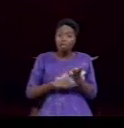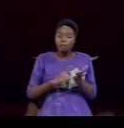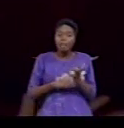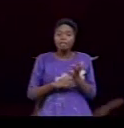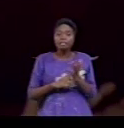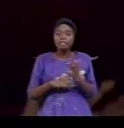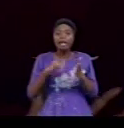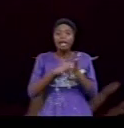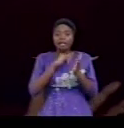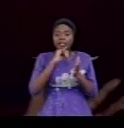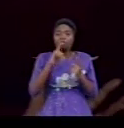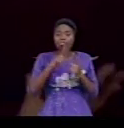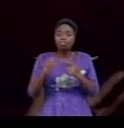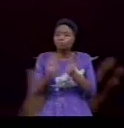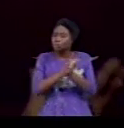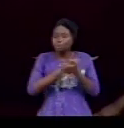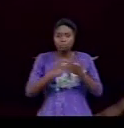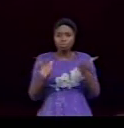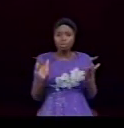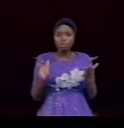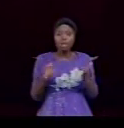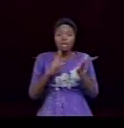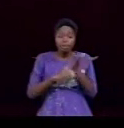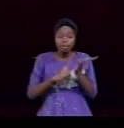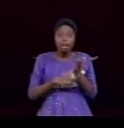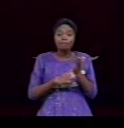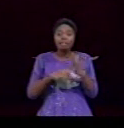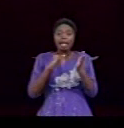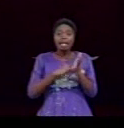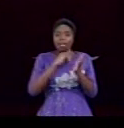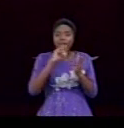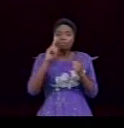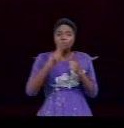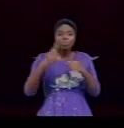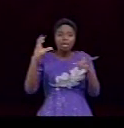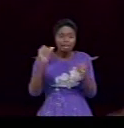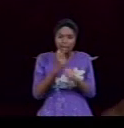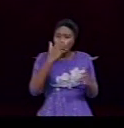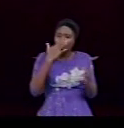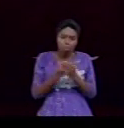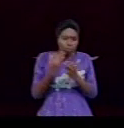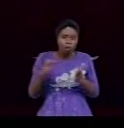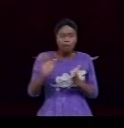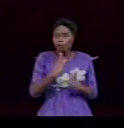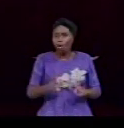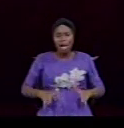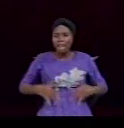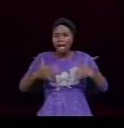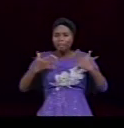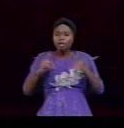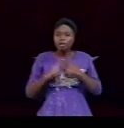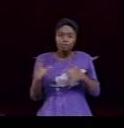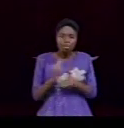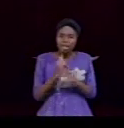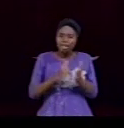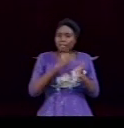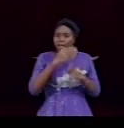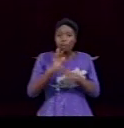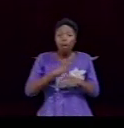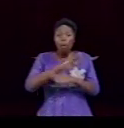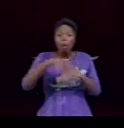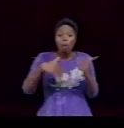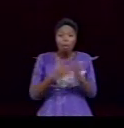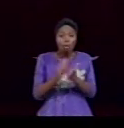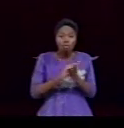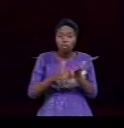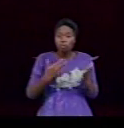it's to destroy. Sometimes it's to take the good of your life, to take it away. All those weapons